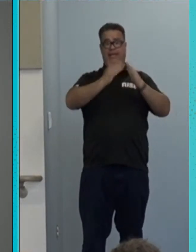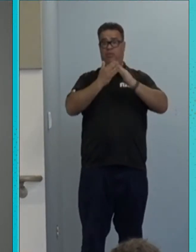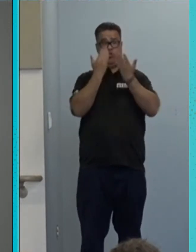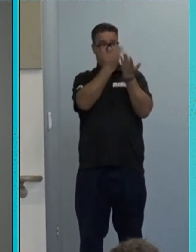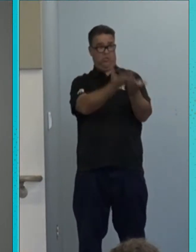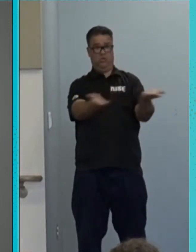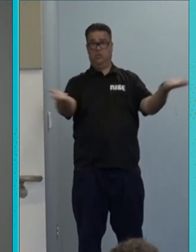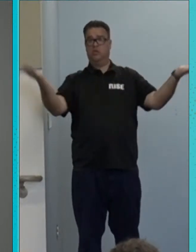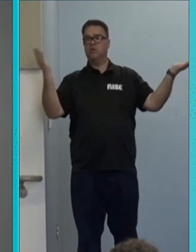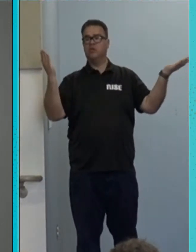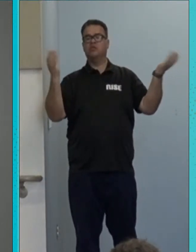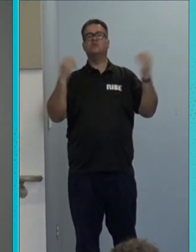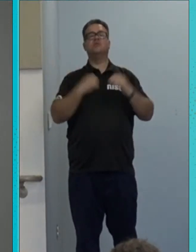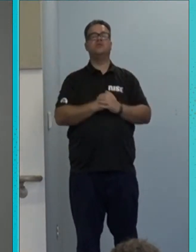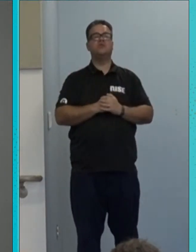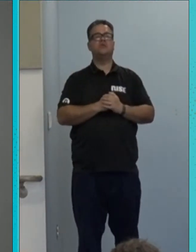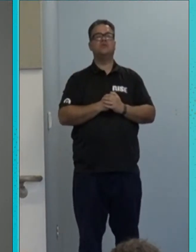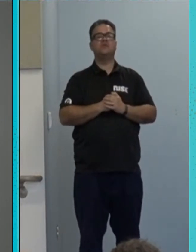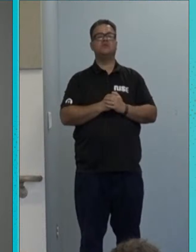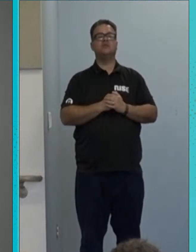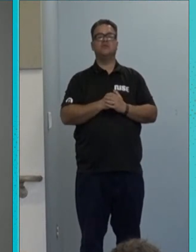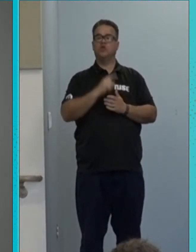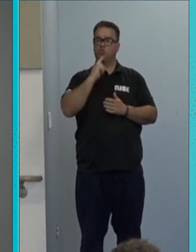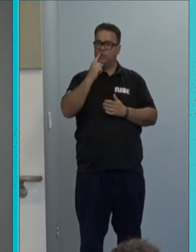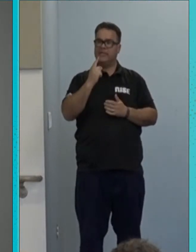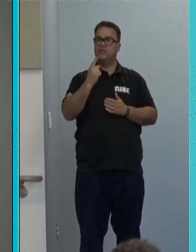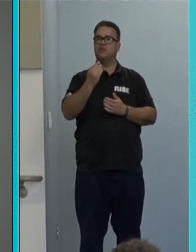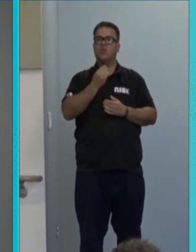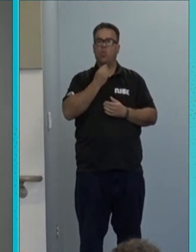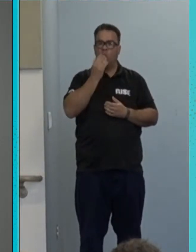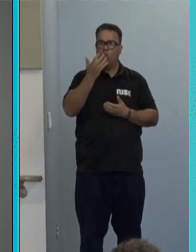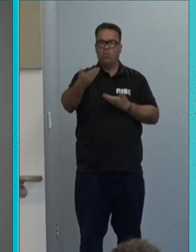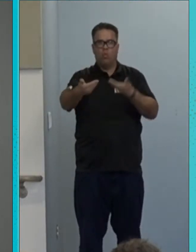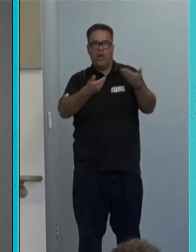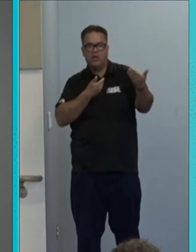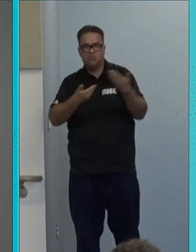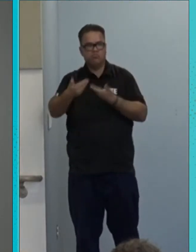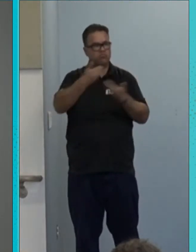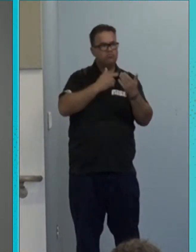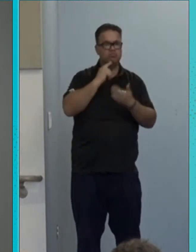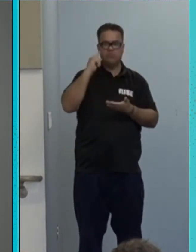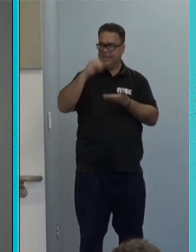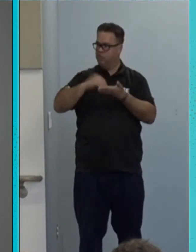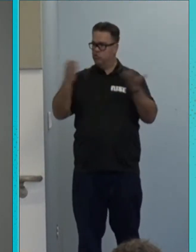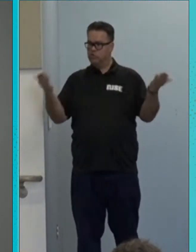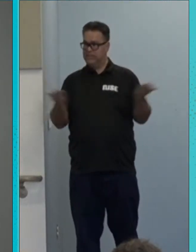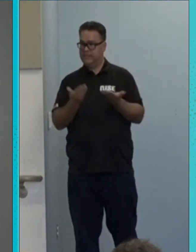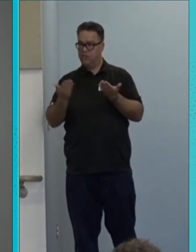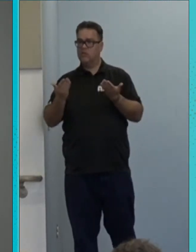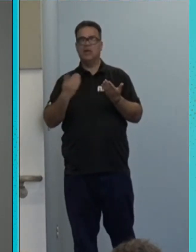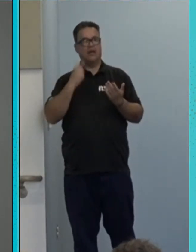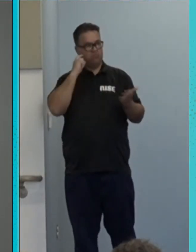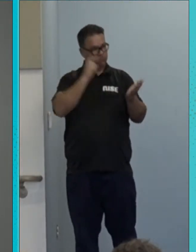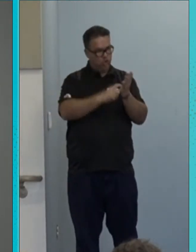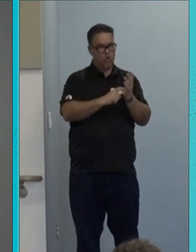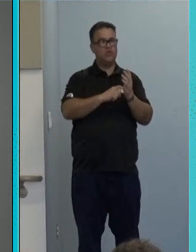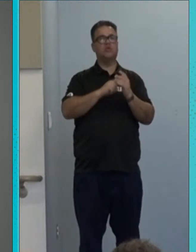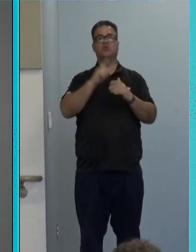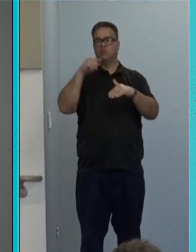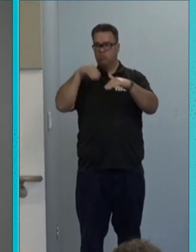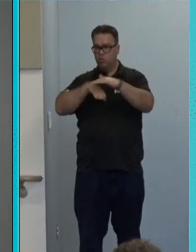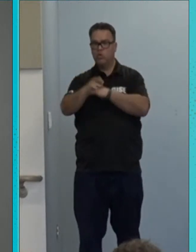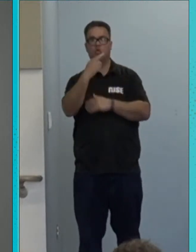community, which is very welcoming for deaf students? I see it when you walk